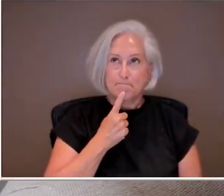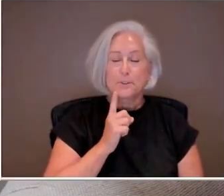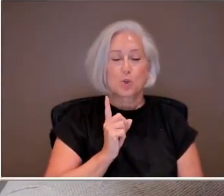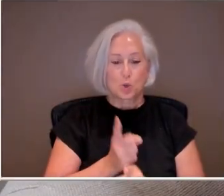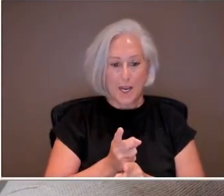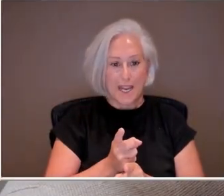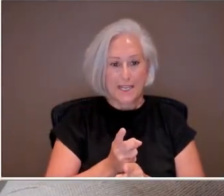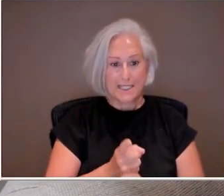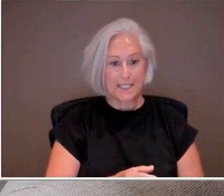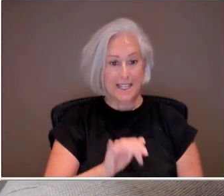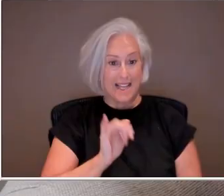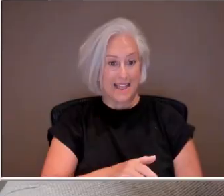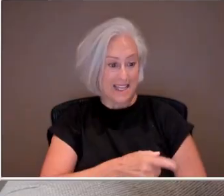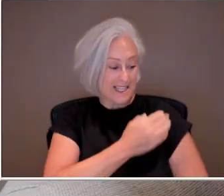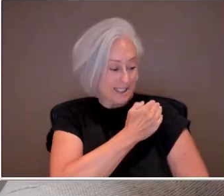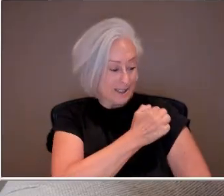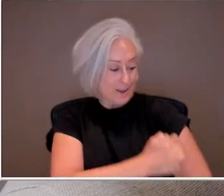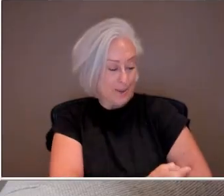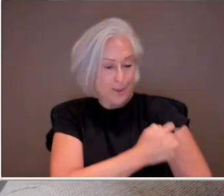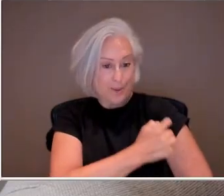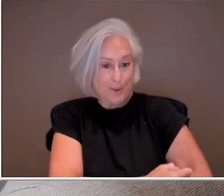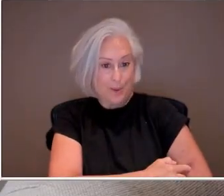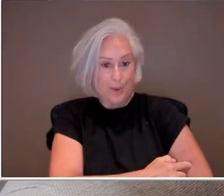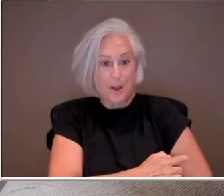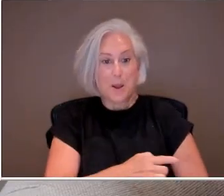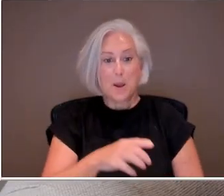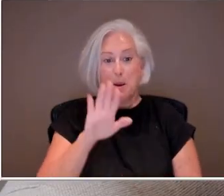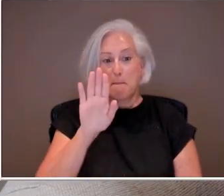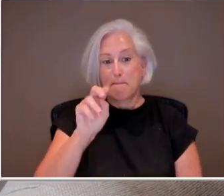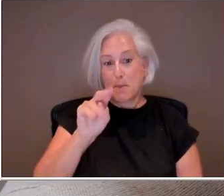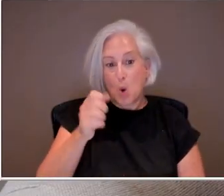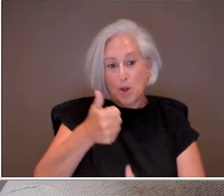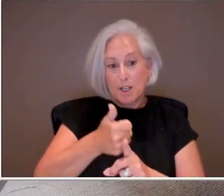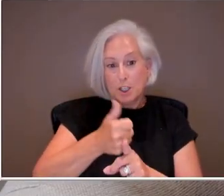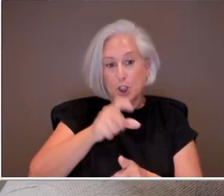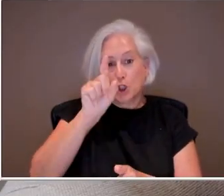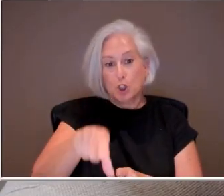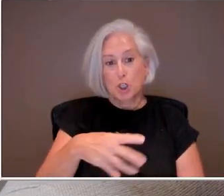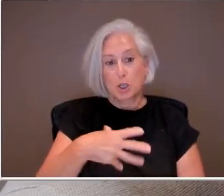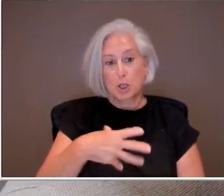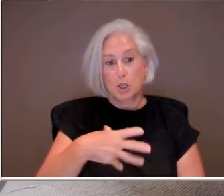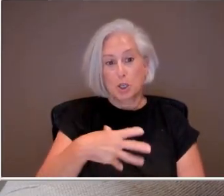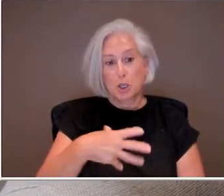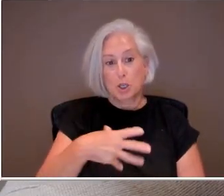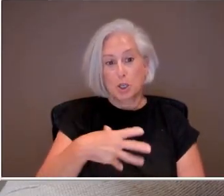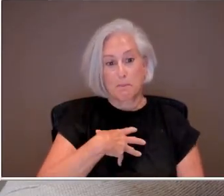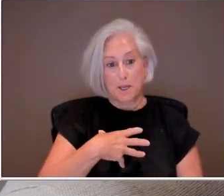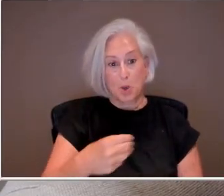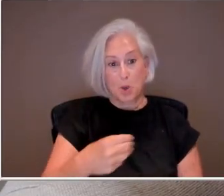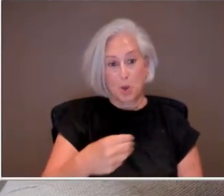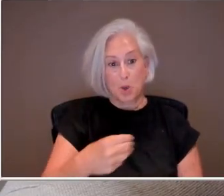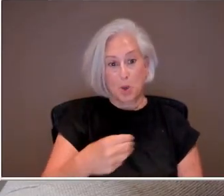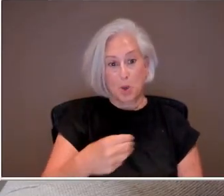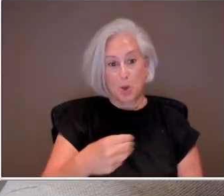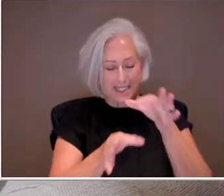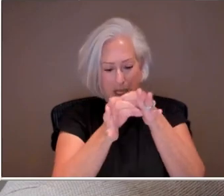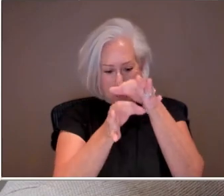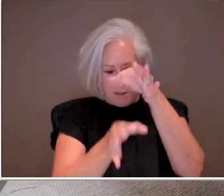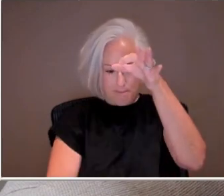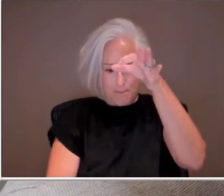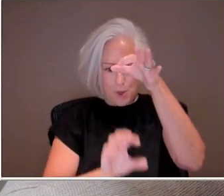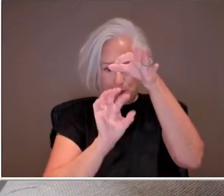part here, this bone, should be white. And there were areas throughout that were just